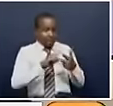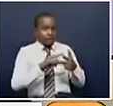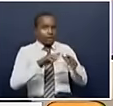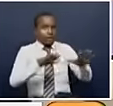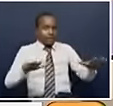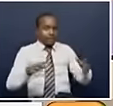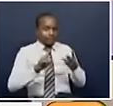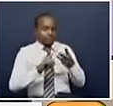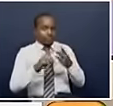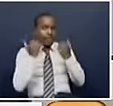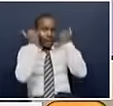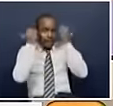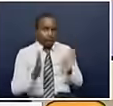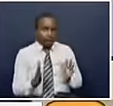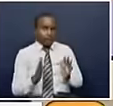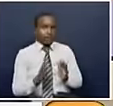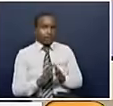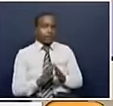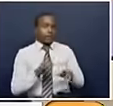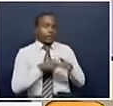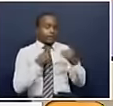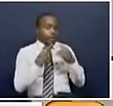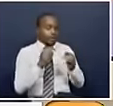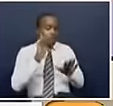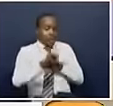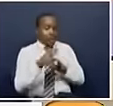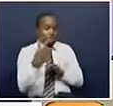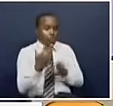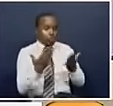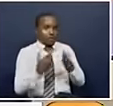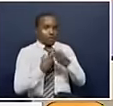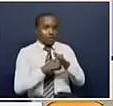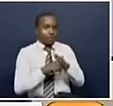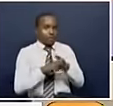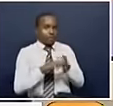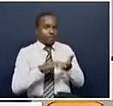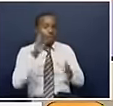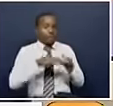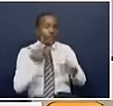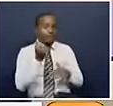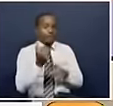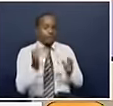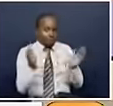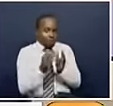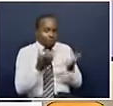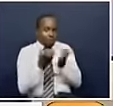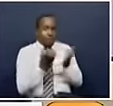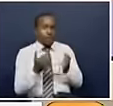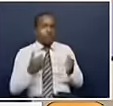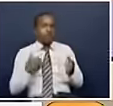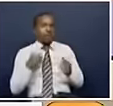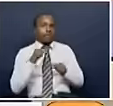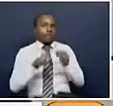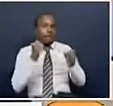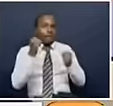lawyer. As we speak in the stage two of our program, where we have started over 500 small businesses, we have about 55 of